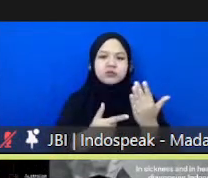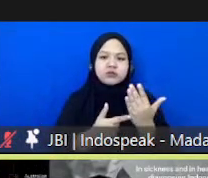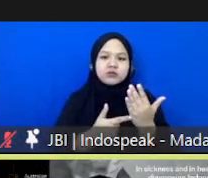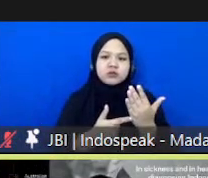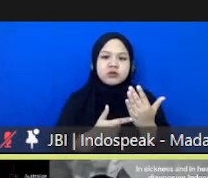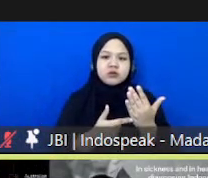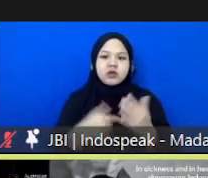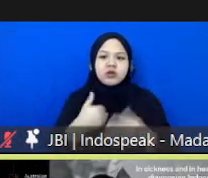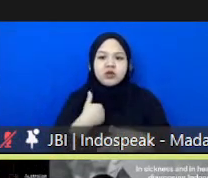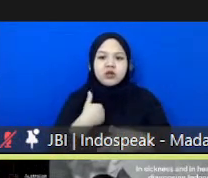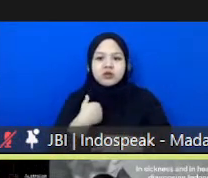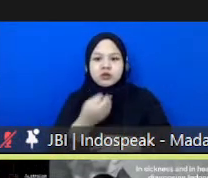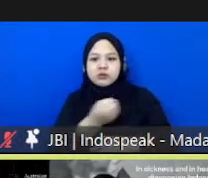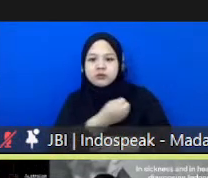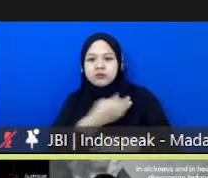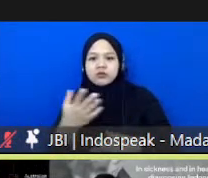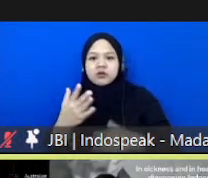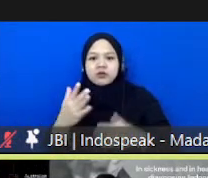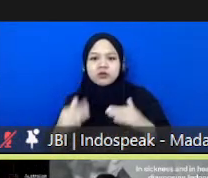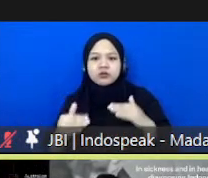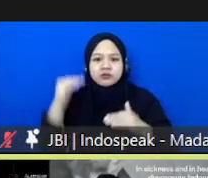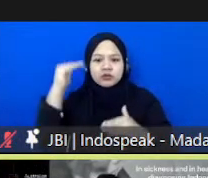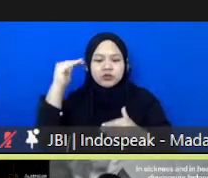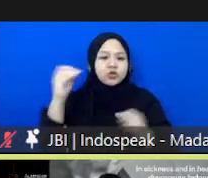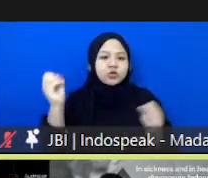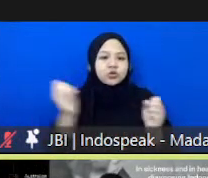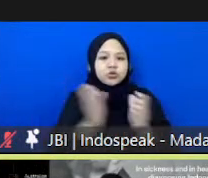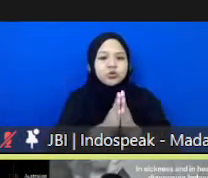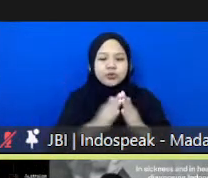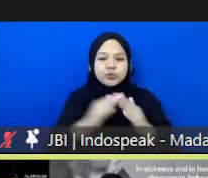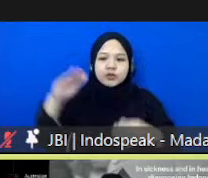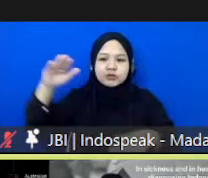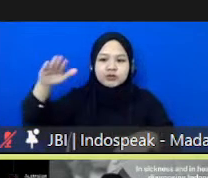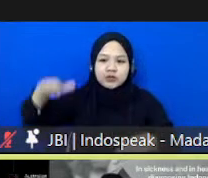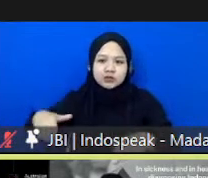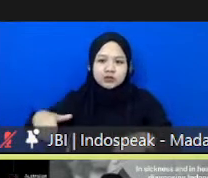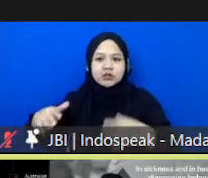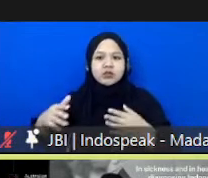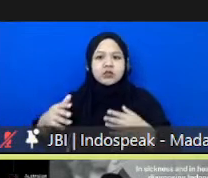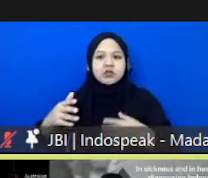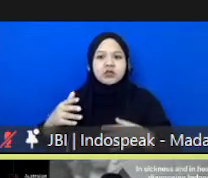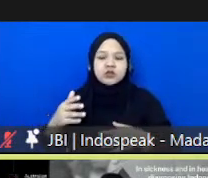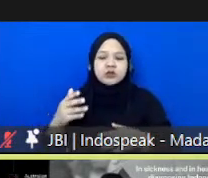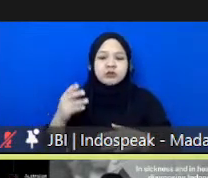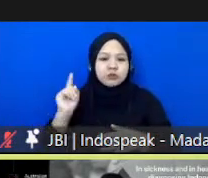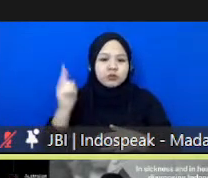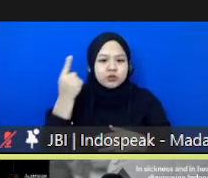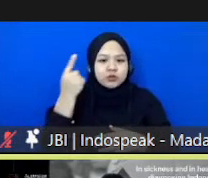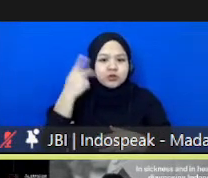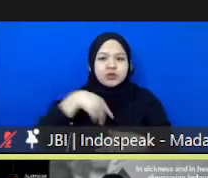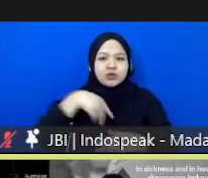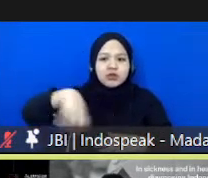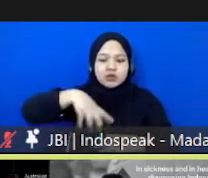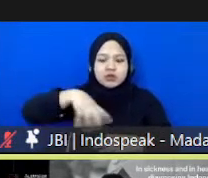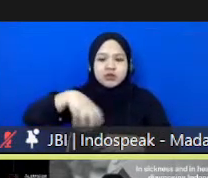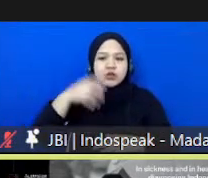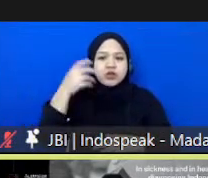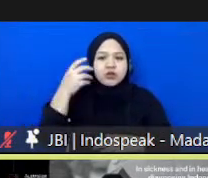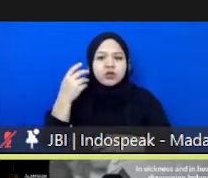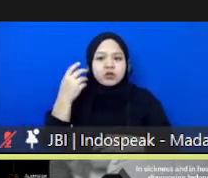districts with very high number of stunting and have been deemed as the priority district areas in terms